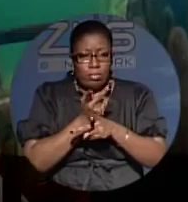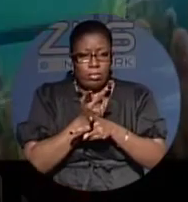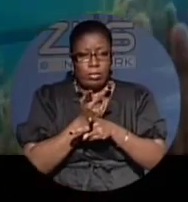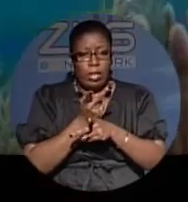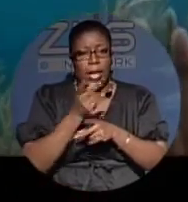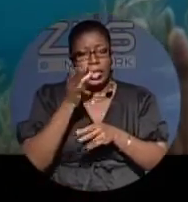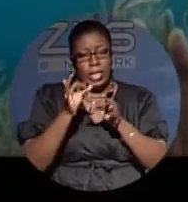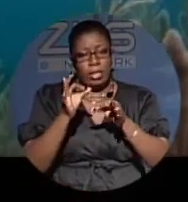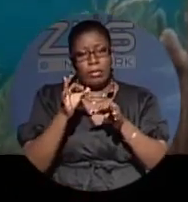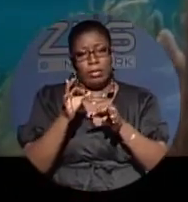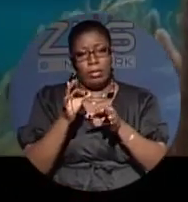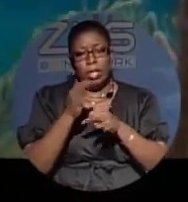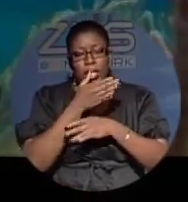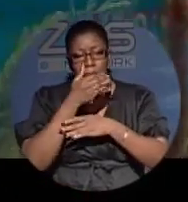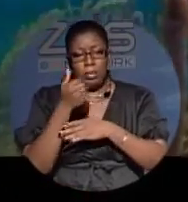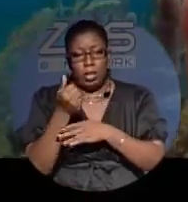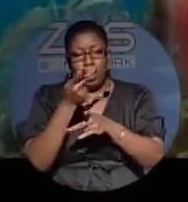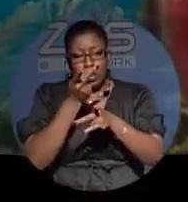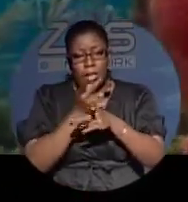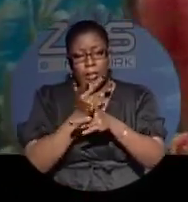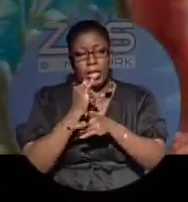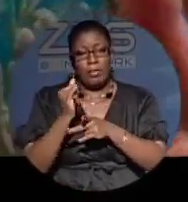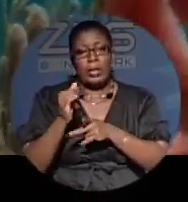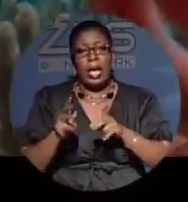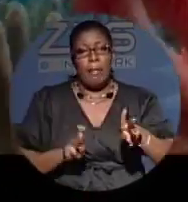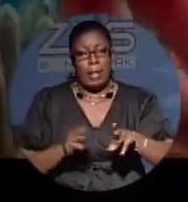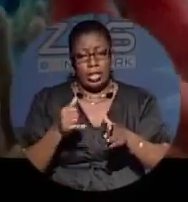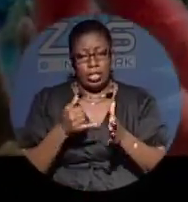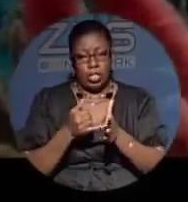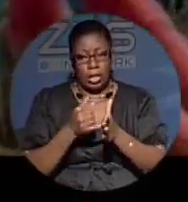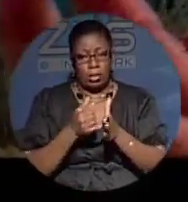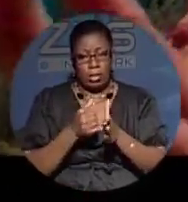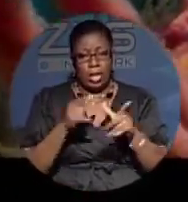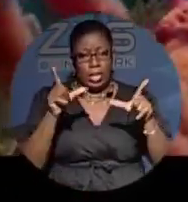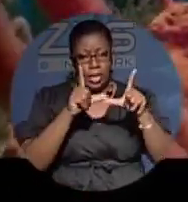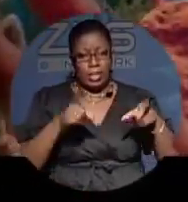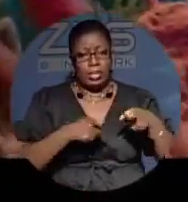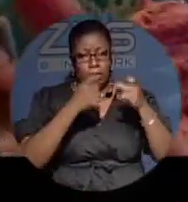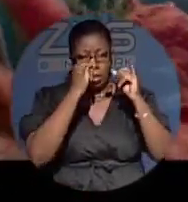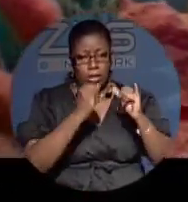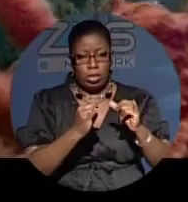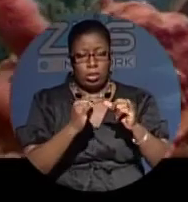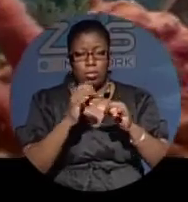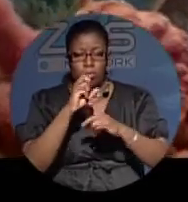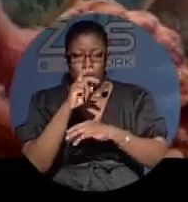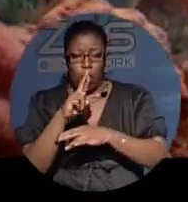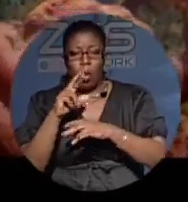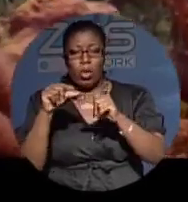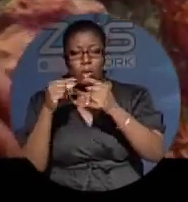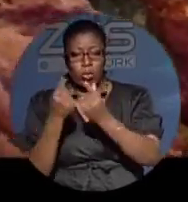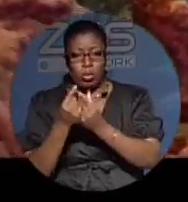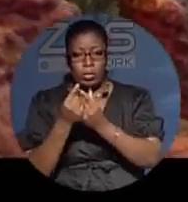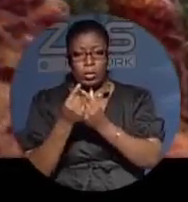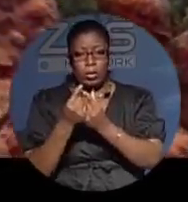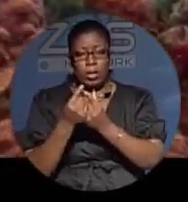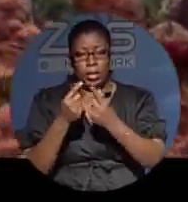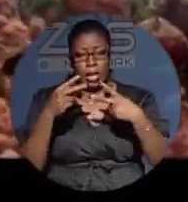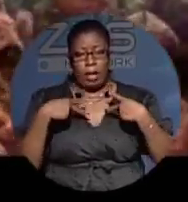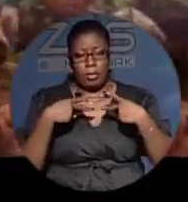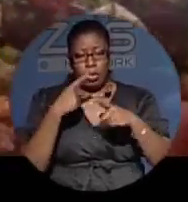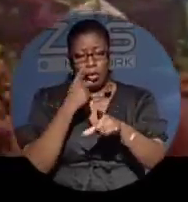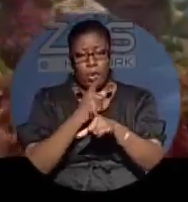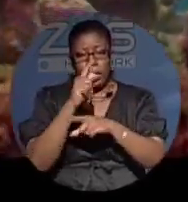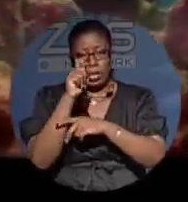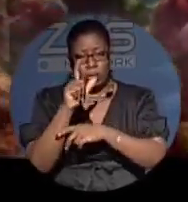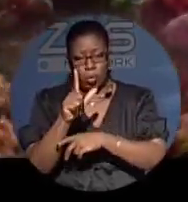it. Minister Maynard explained when a water salvaging or recovery license is issued to an individual or group, they must be fully equipped with the adequate